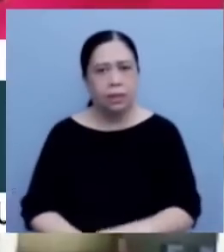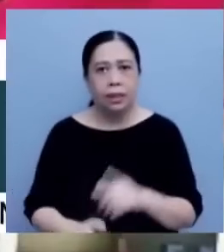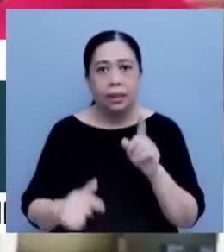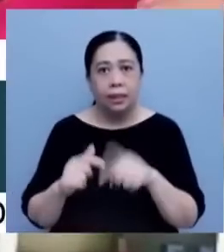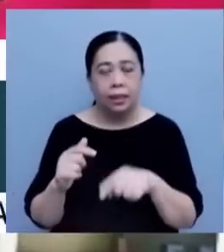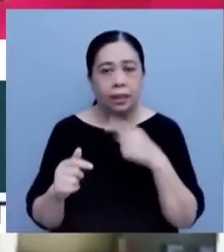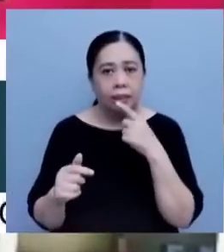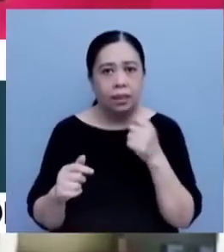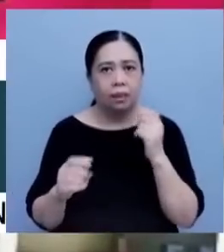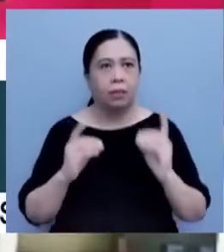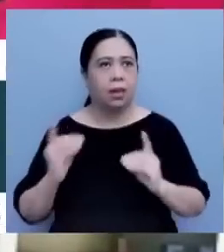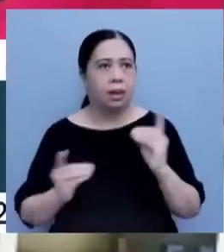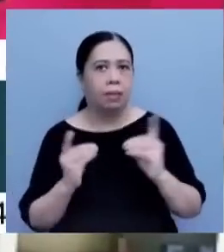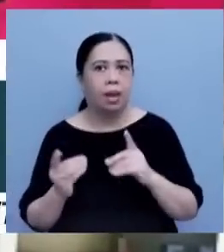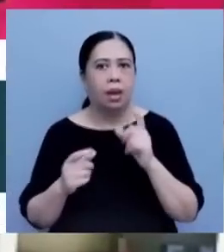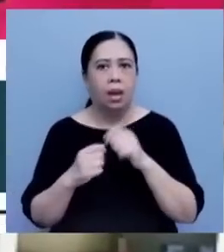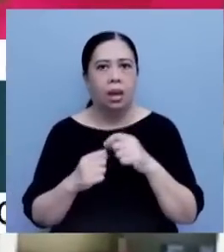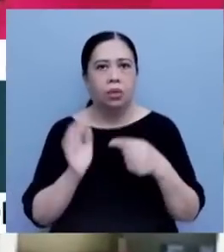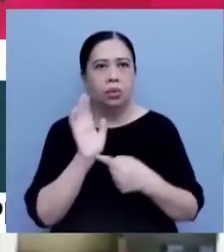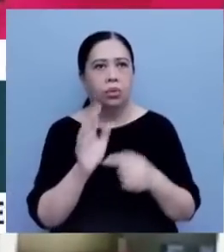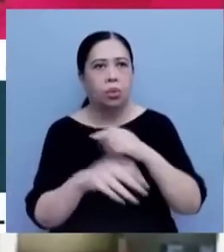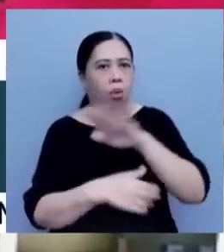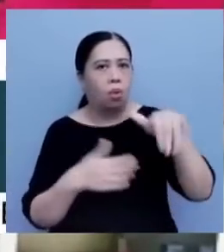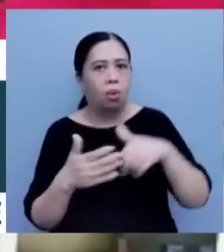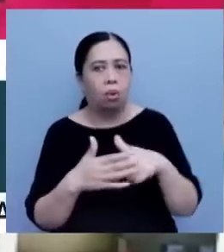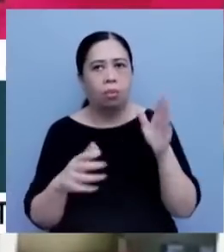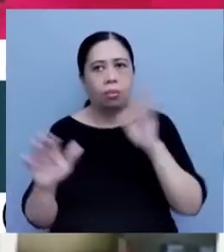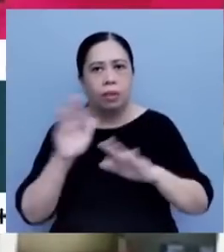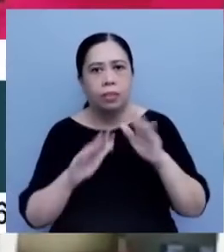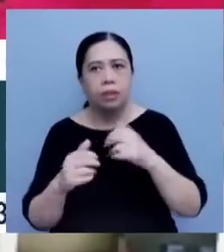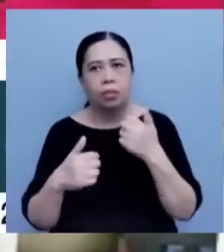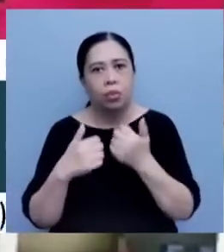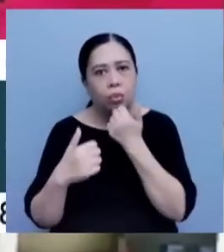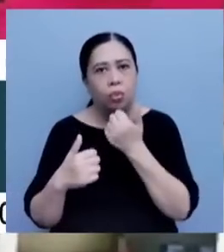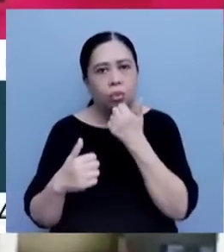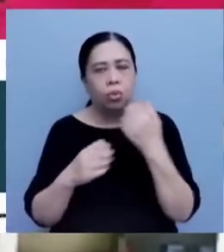tayong drama na pinapalabas natin na lahat ng programa ng